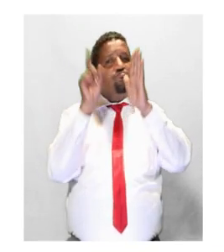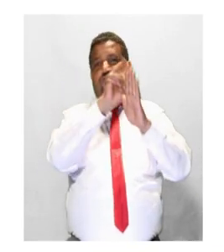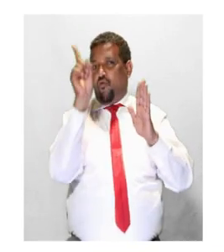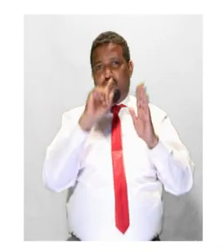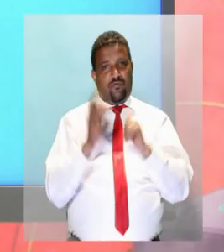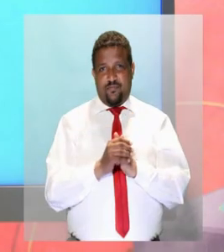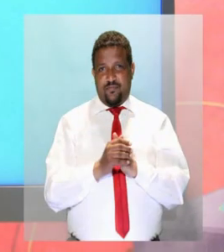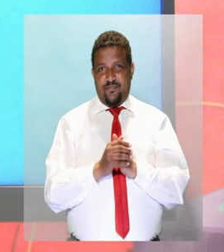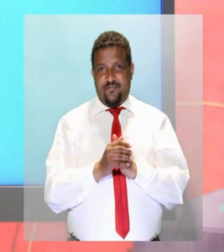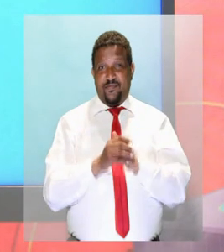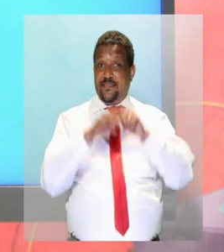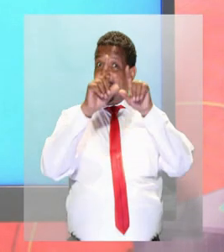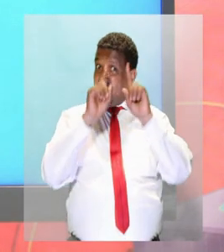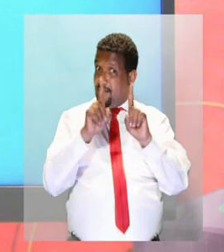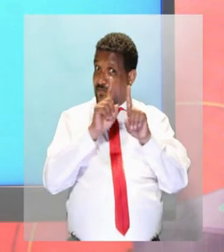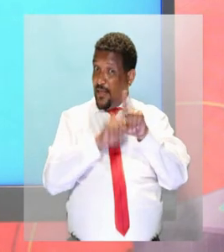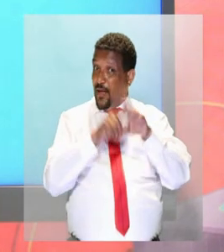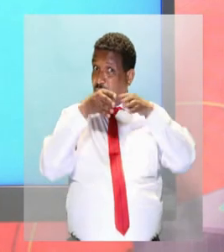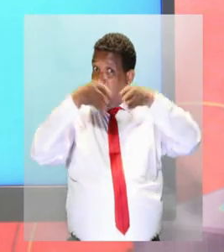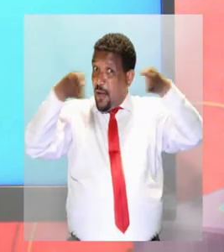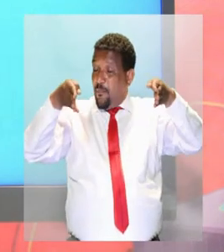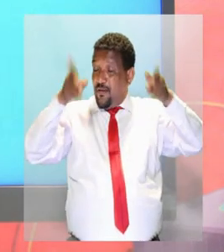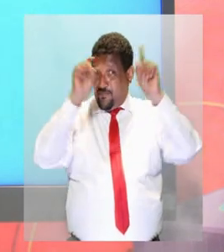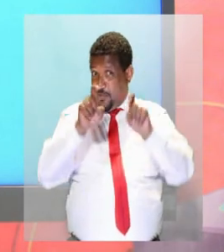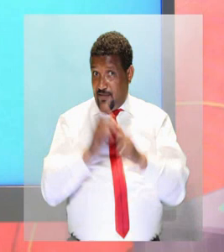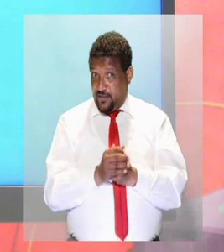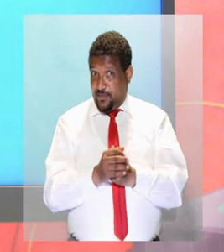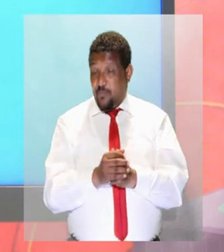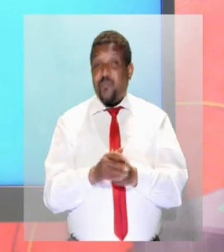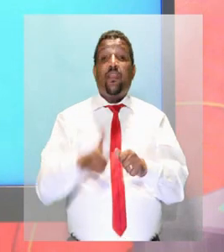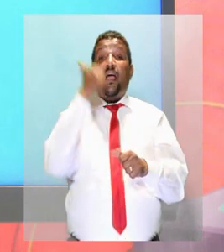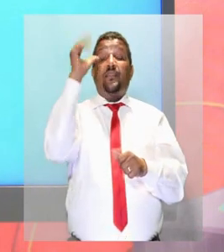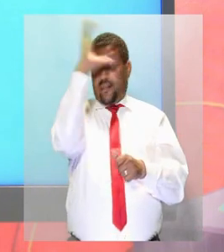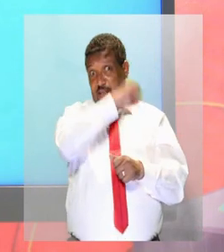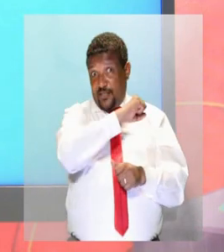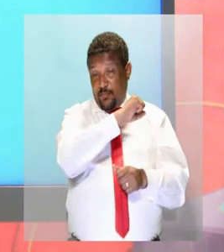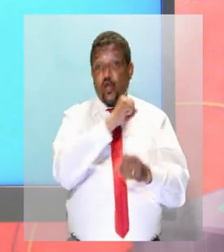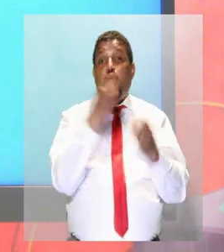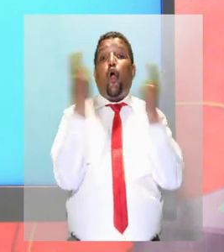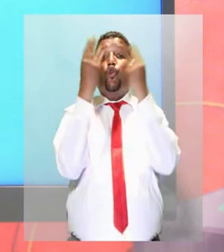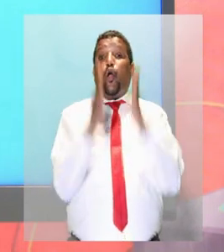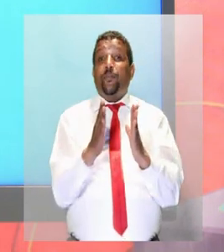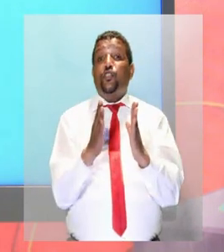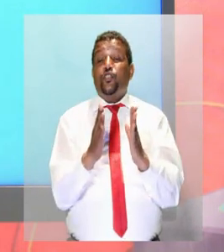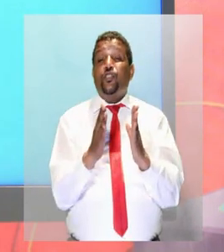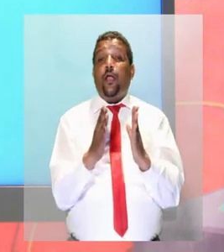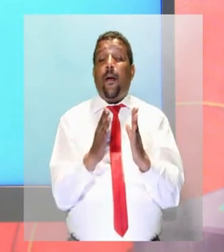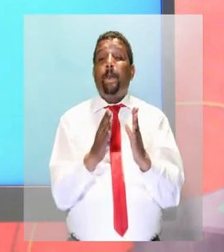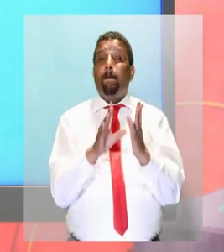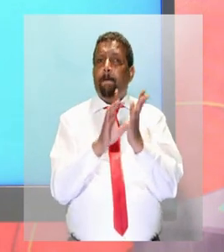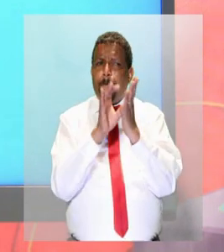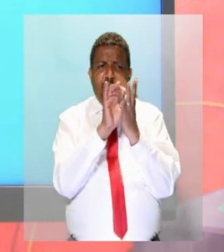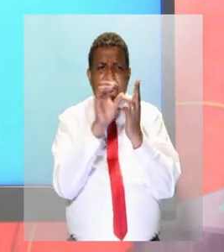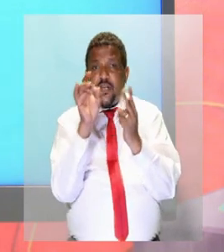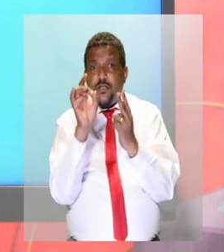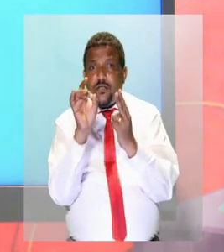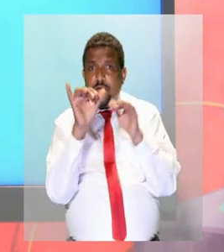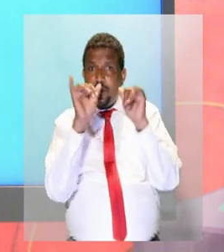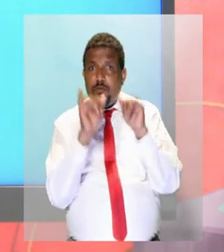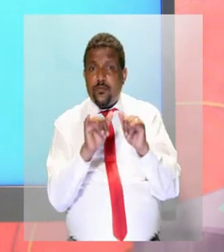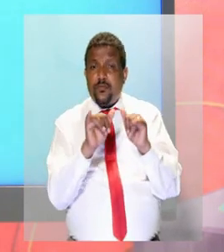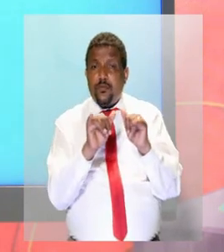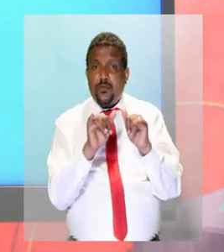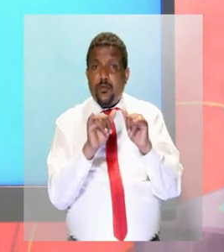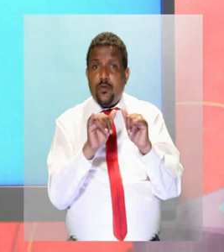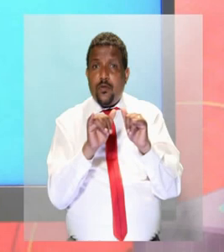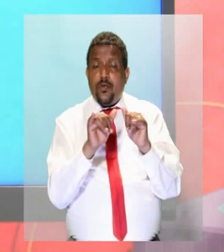of different units of a commodity. The other assumption is the consumer's taste and preference must remain unchanged.